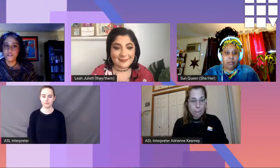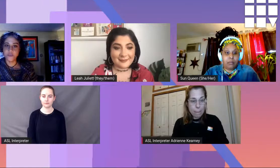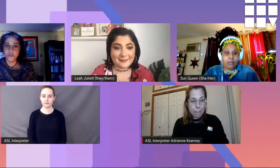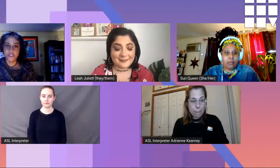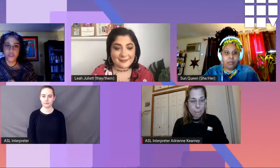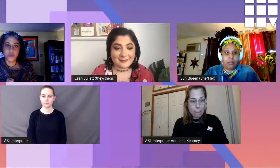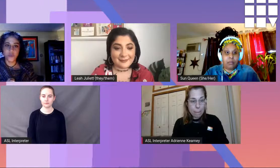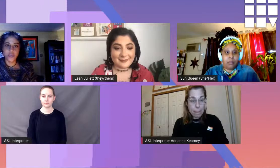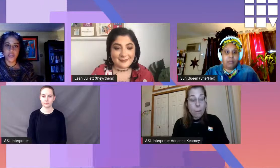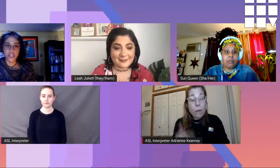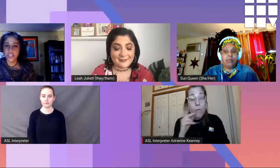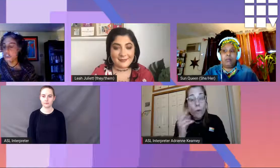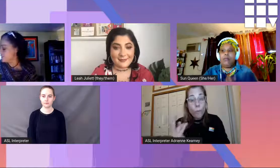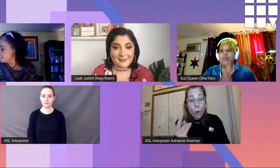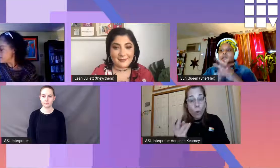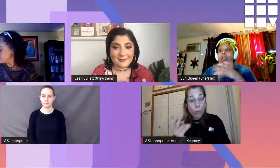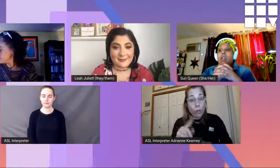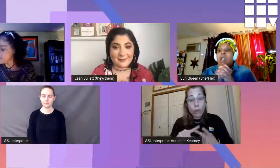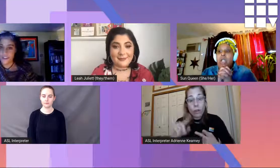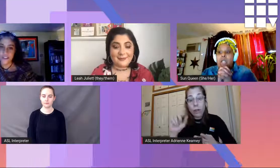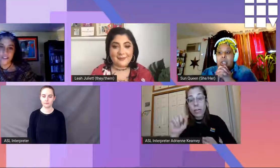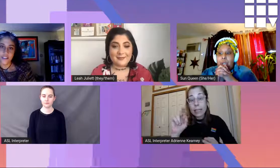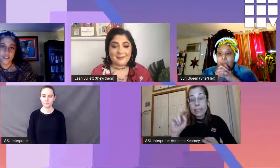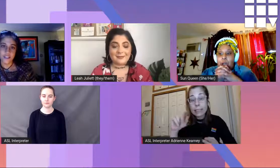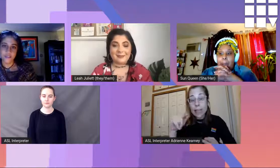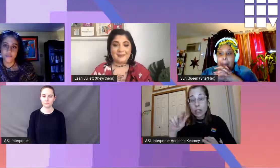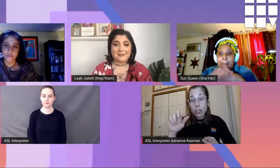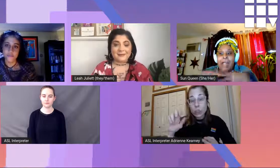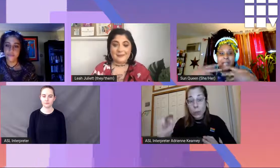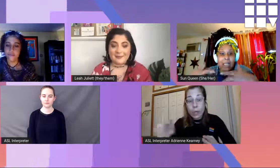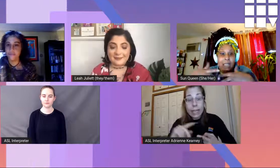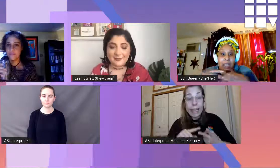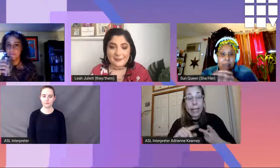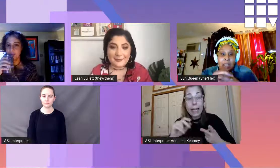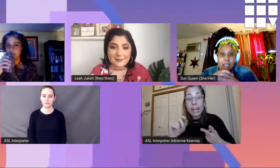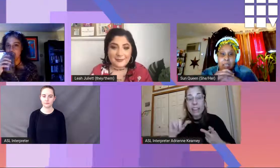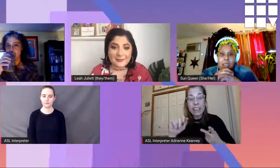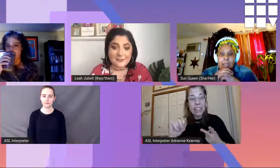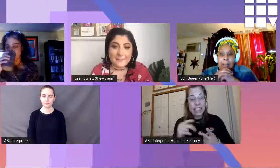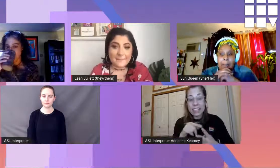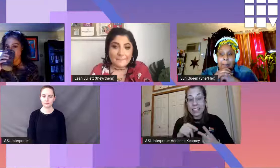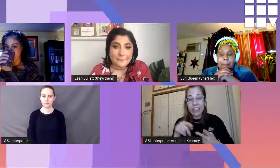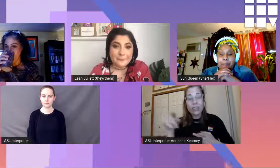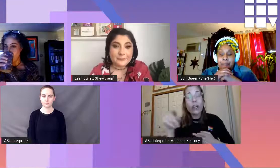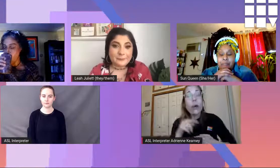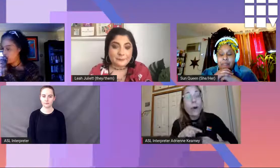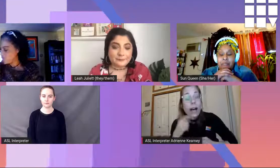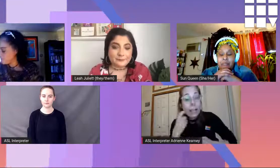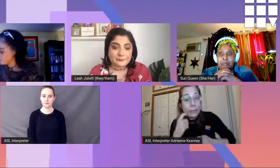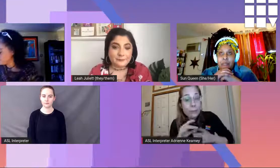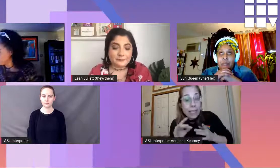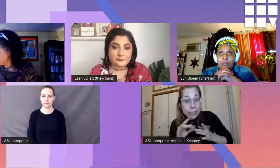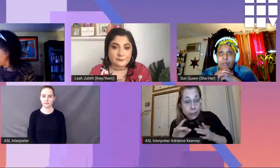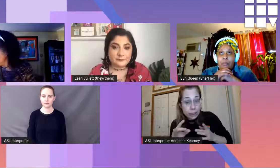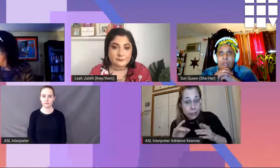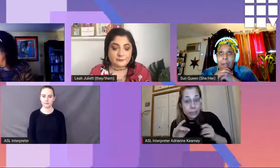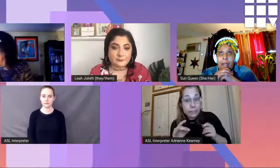And this is for both Sun, Queen, and Leah. So, as I just mentioned,